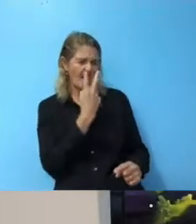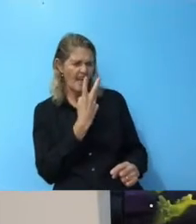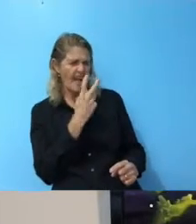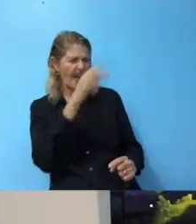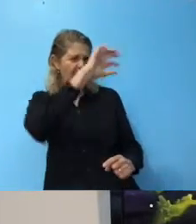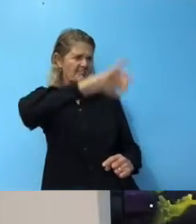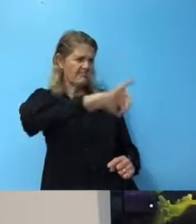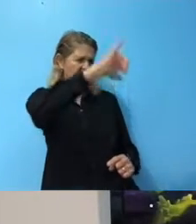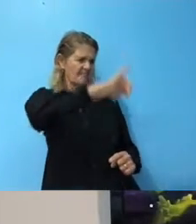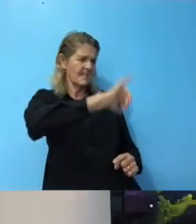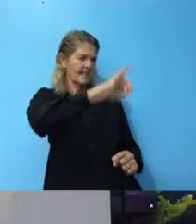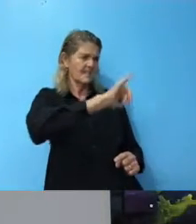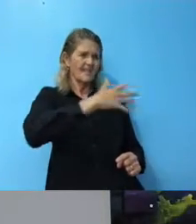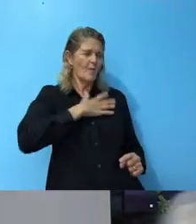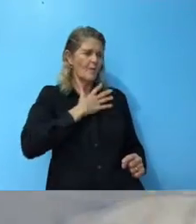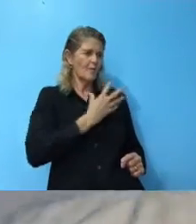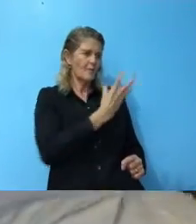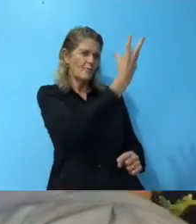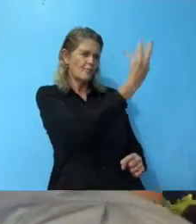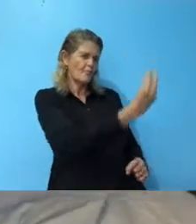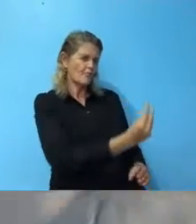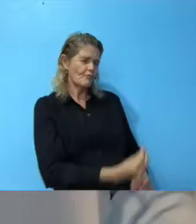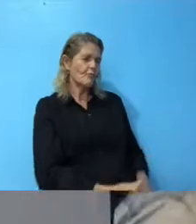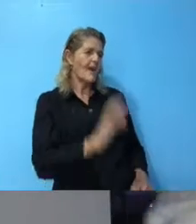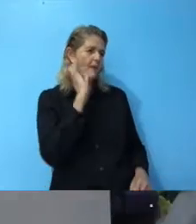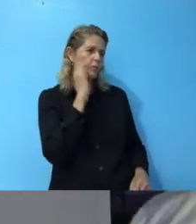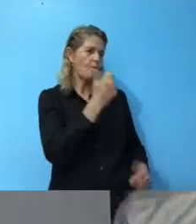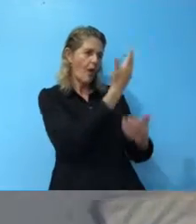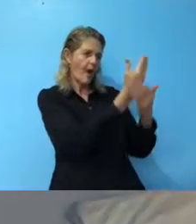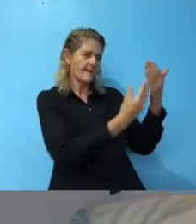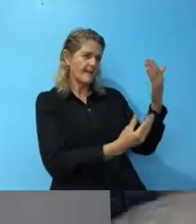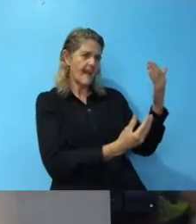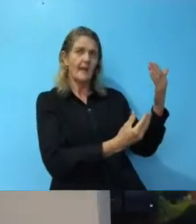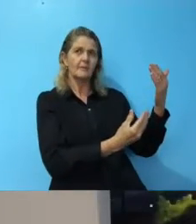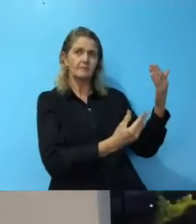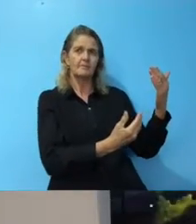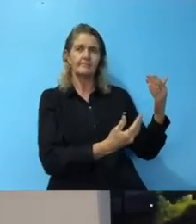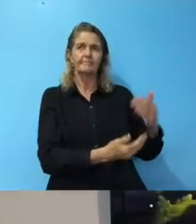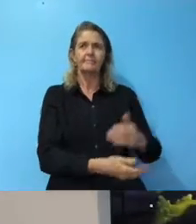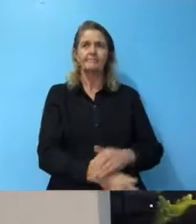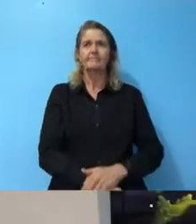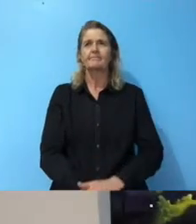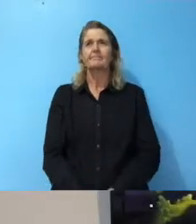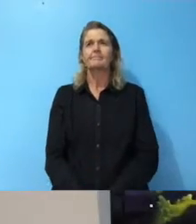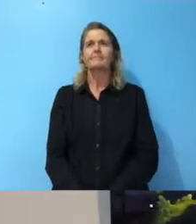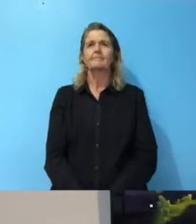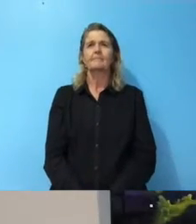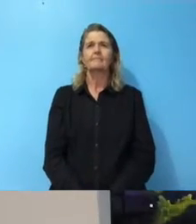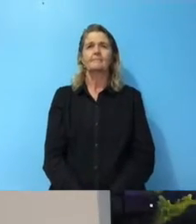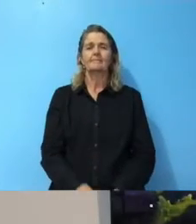to bring a little bit more of that white down. That's a bit under the clouds. Sorry guys, I've got my back to you